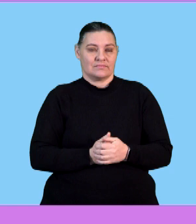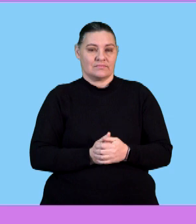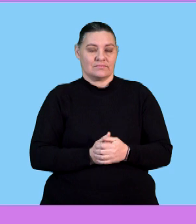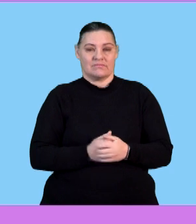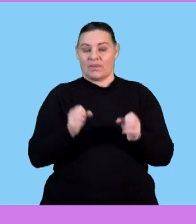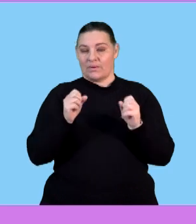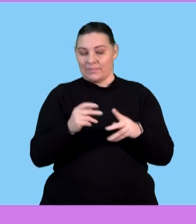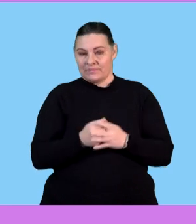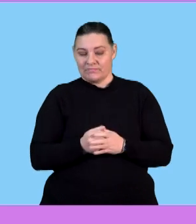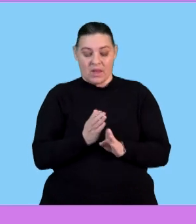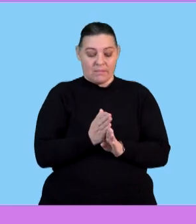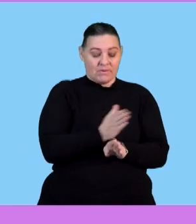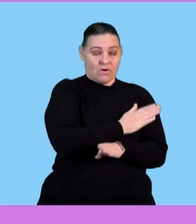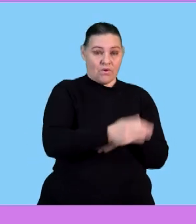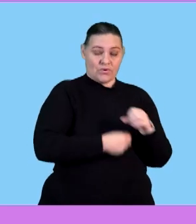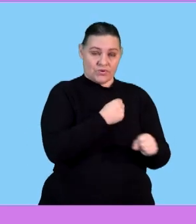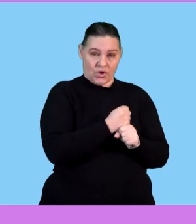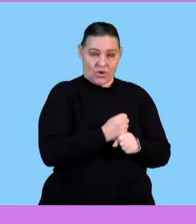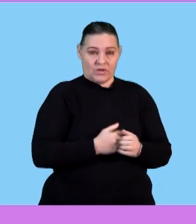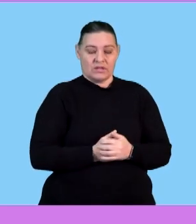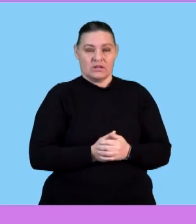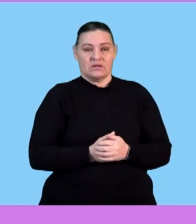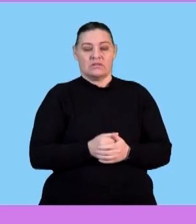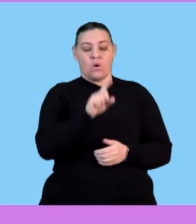All right. The previous year, we have